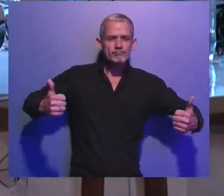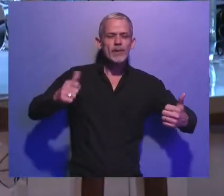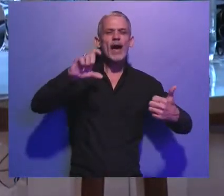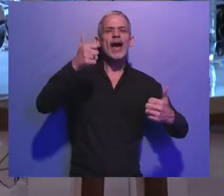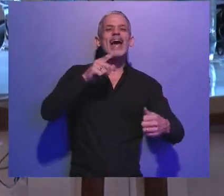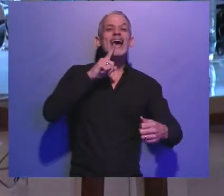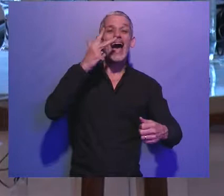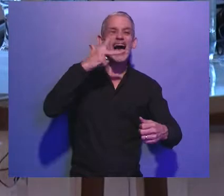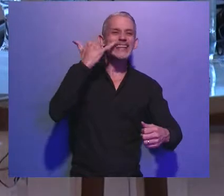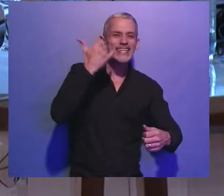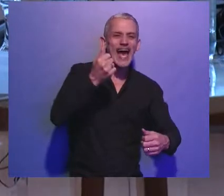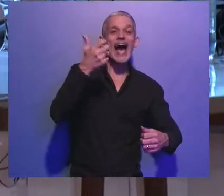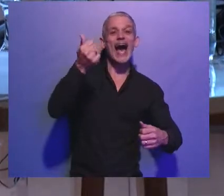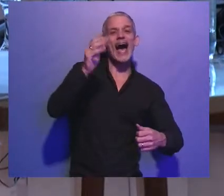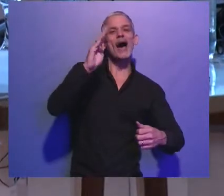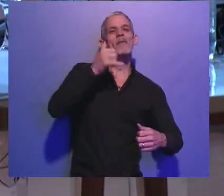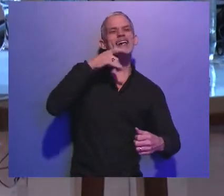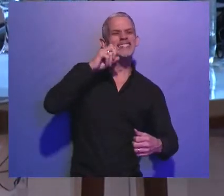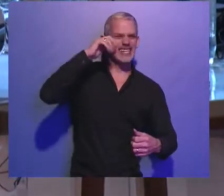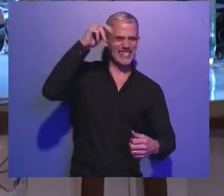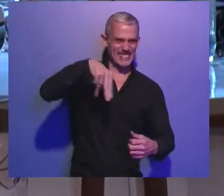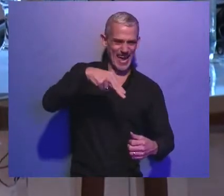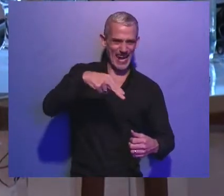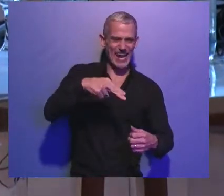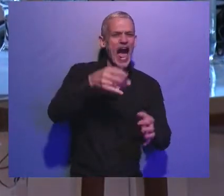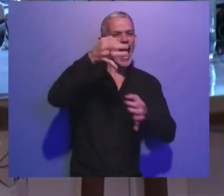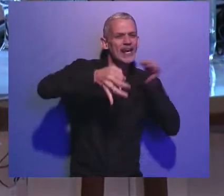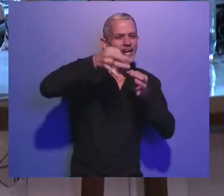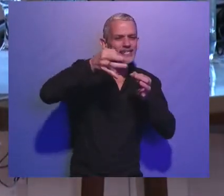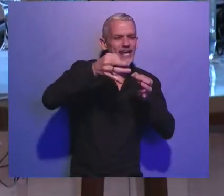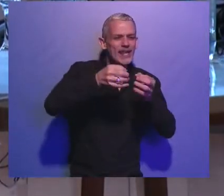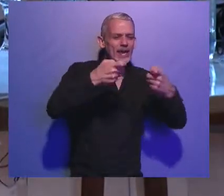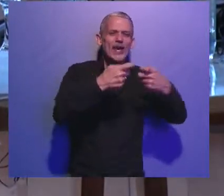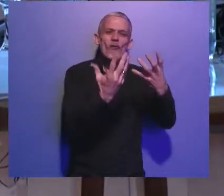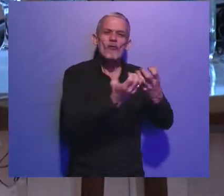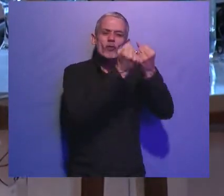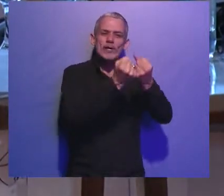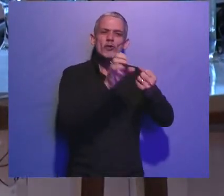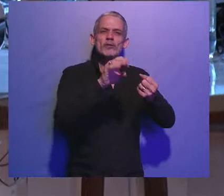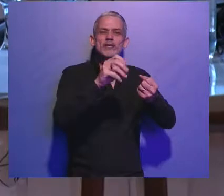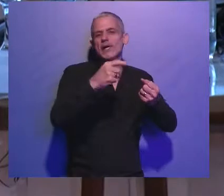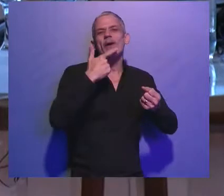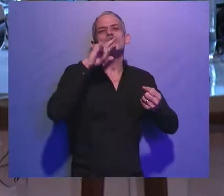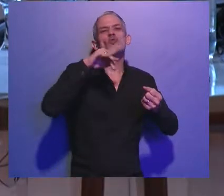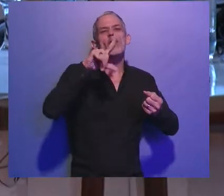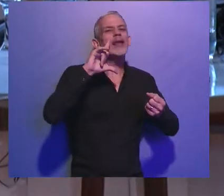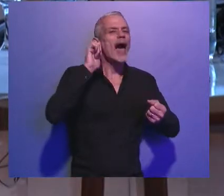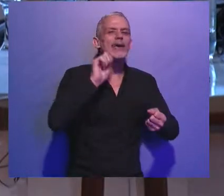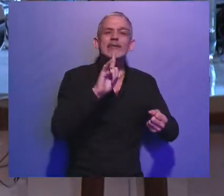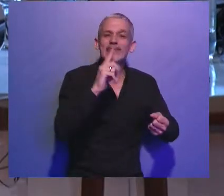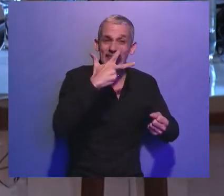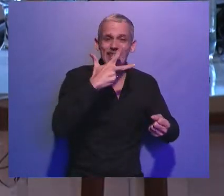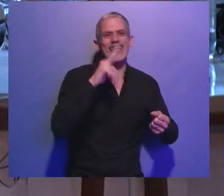have Katia Abasagyan, who is an analyst of open cities in the